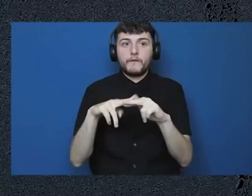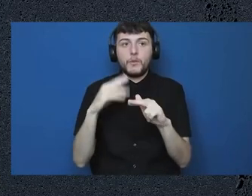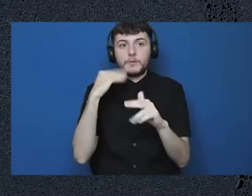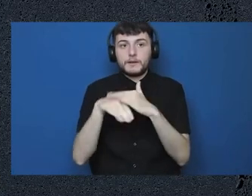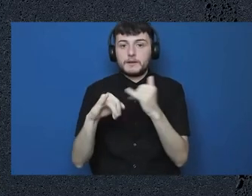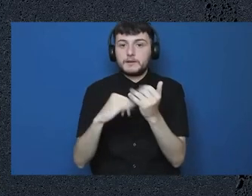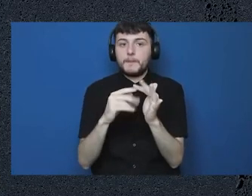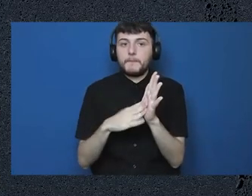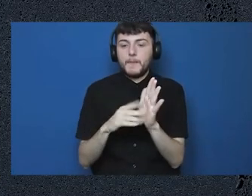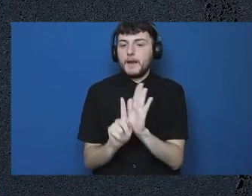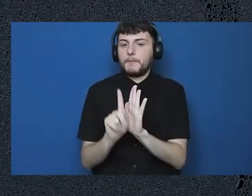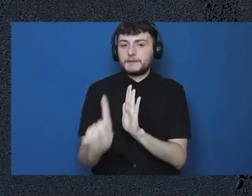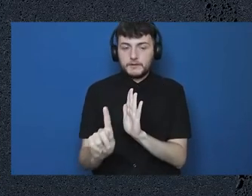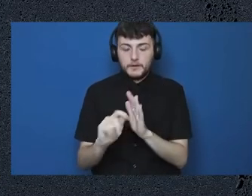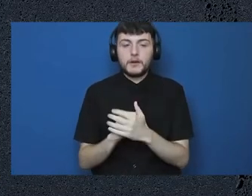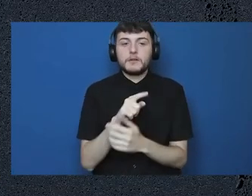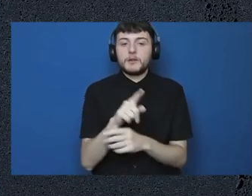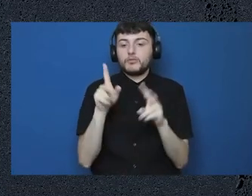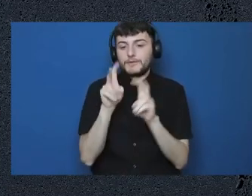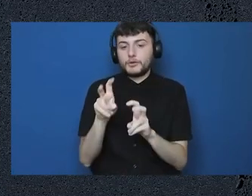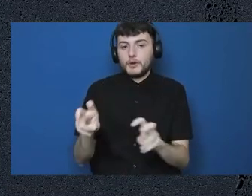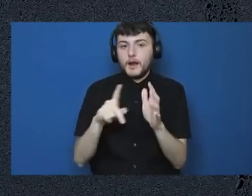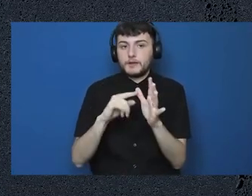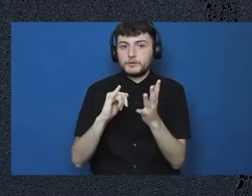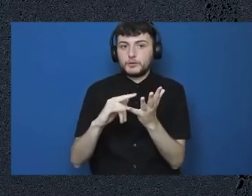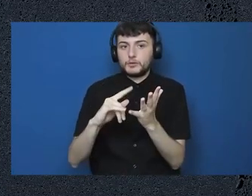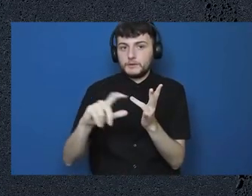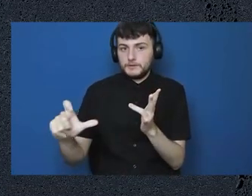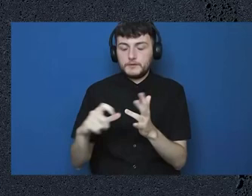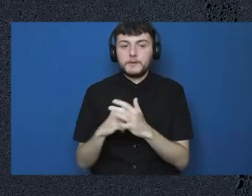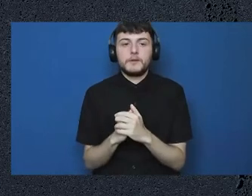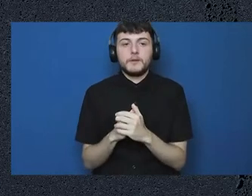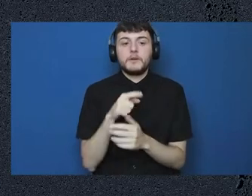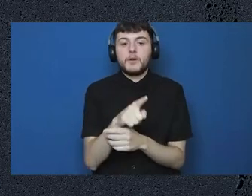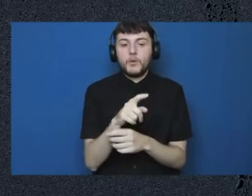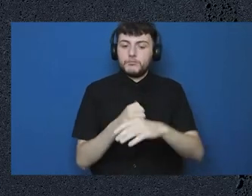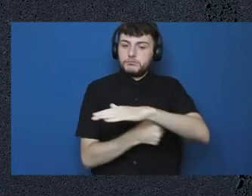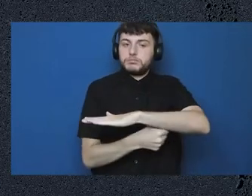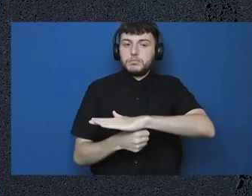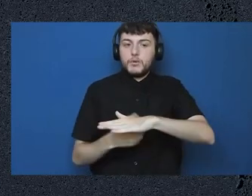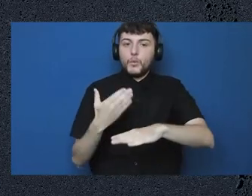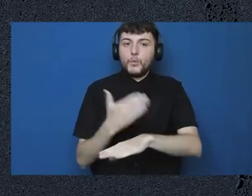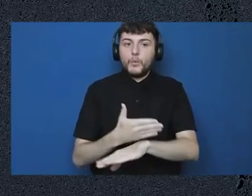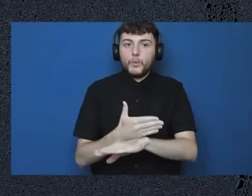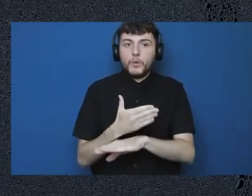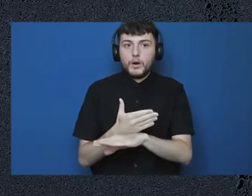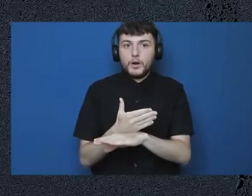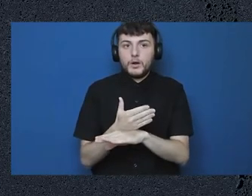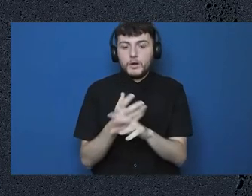that, but she's their research associate. And she's doing absolutely fundamental work, looking at the